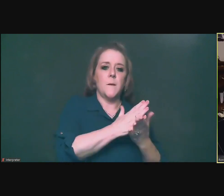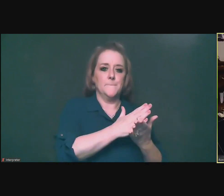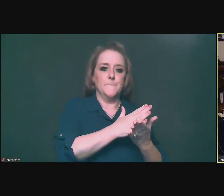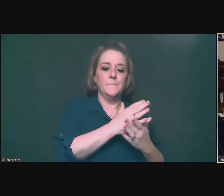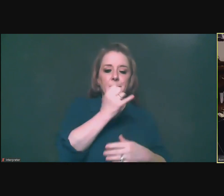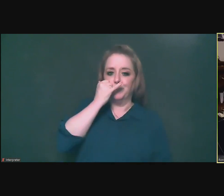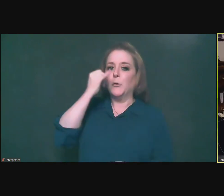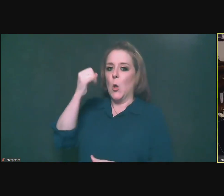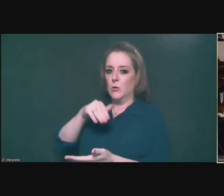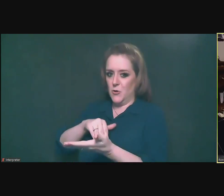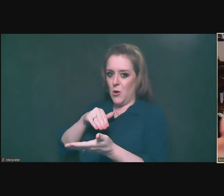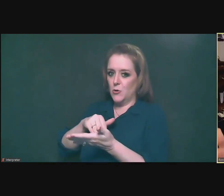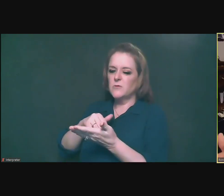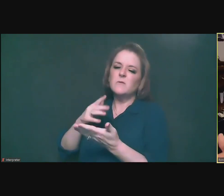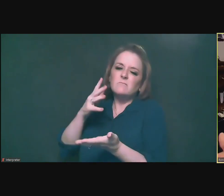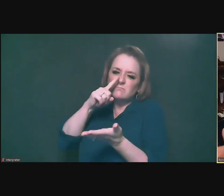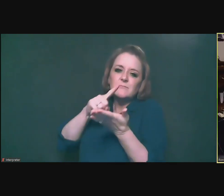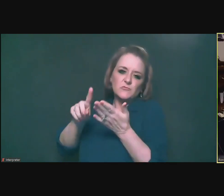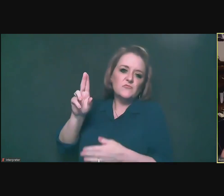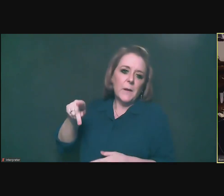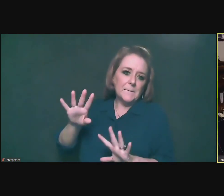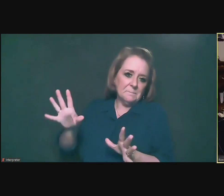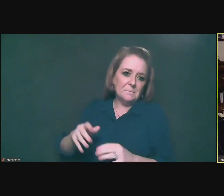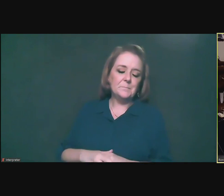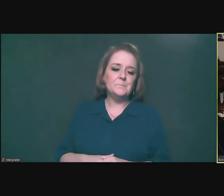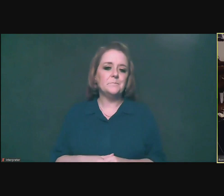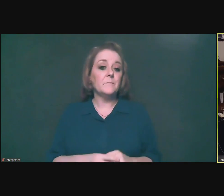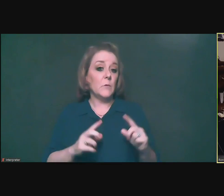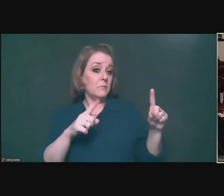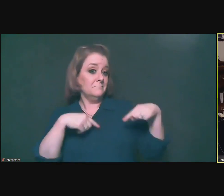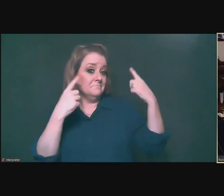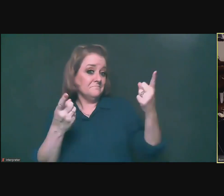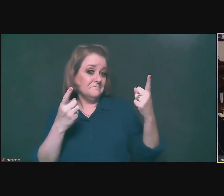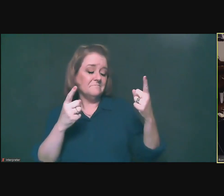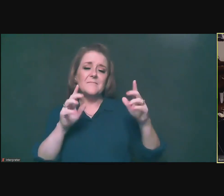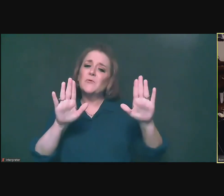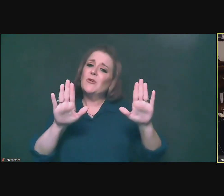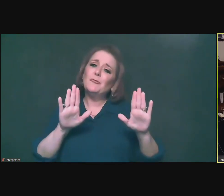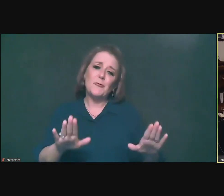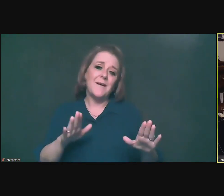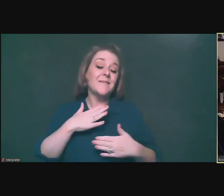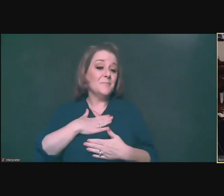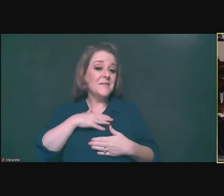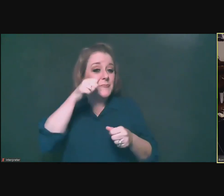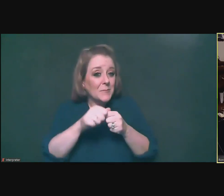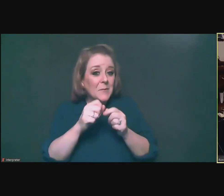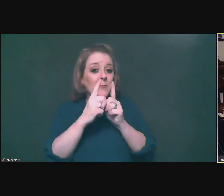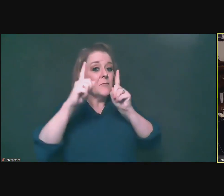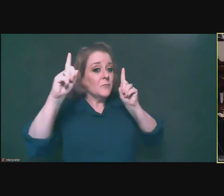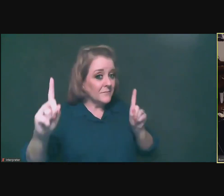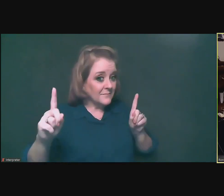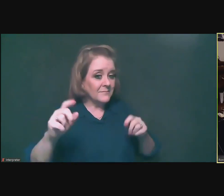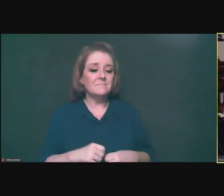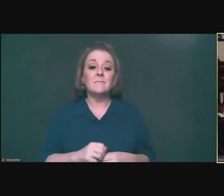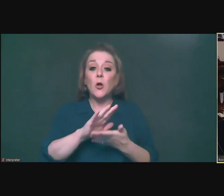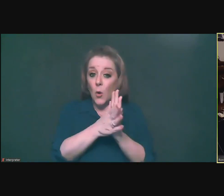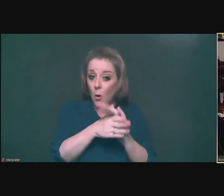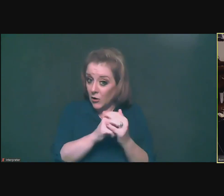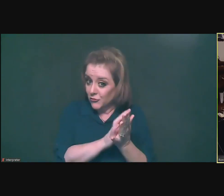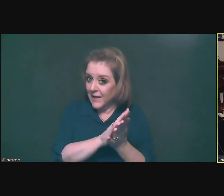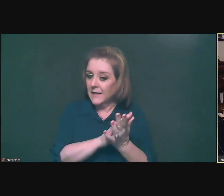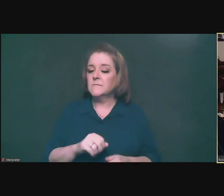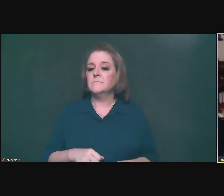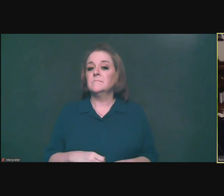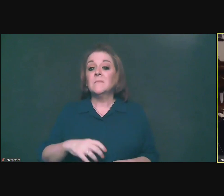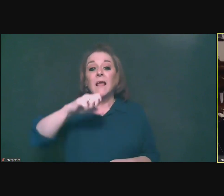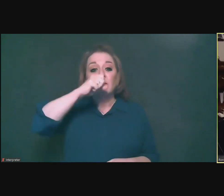checkup. So keep doing everything that we're doing. We're doing a great job, Lubbock. Keep your social distancing, wash your hands, cover your cough,